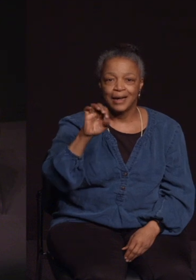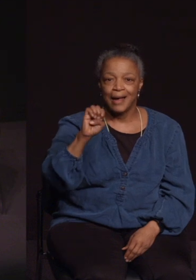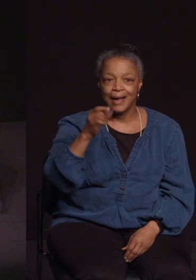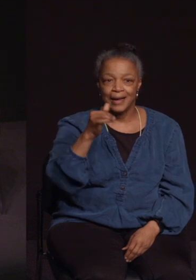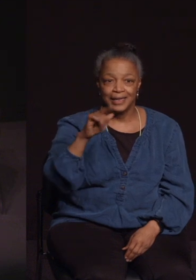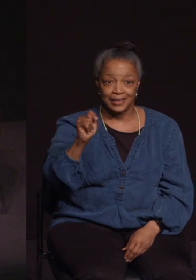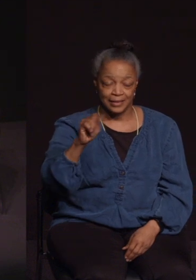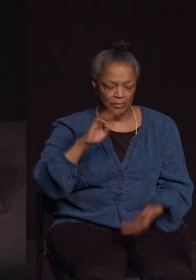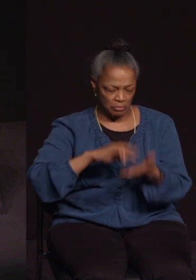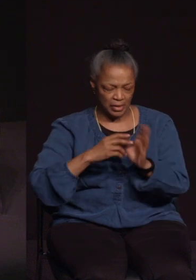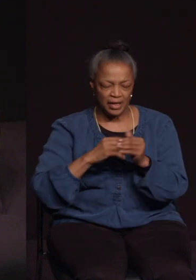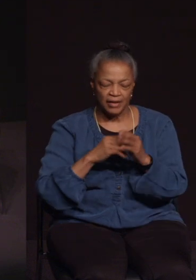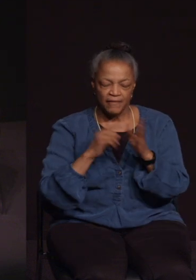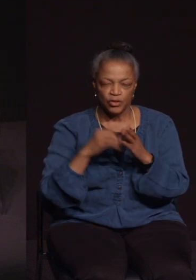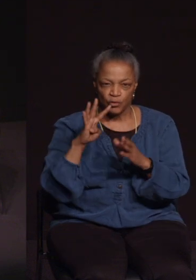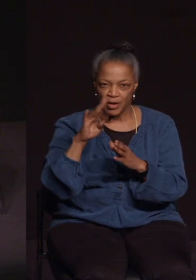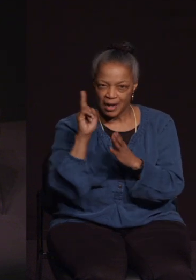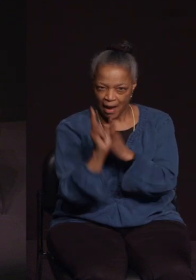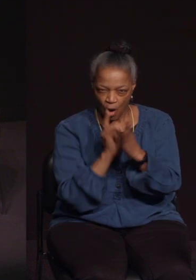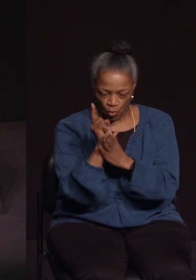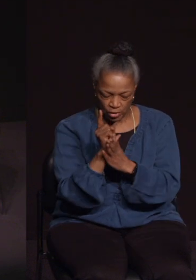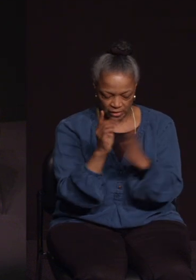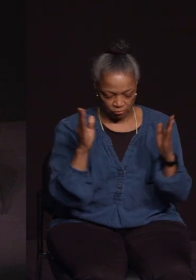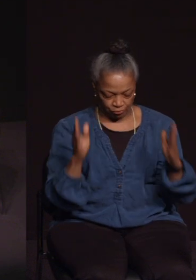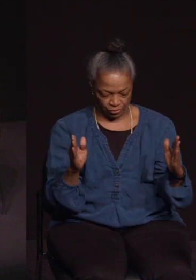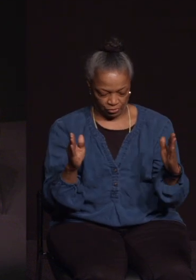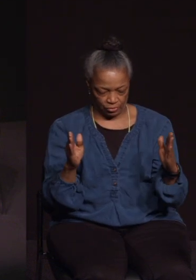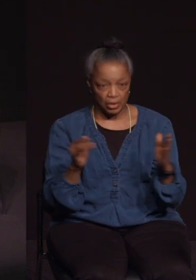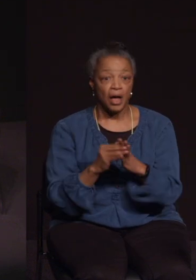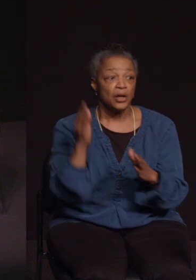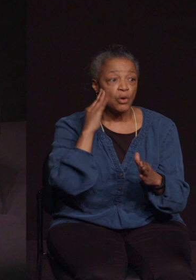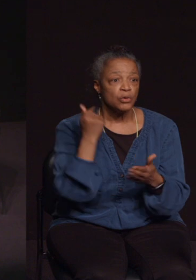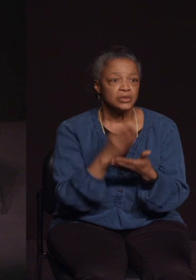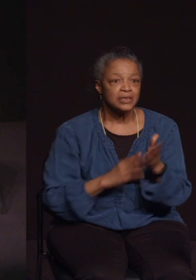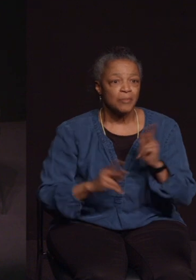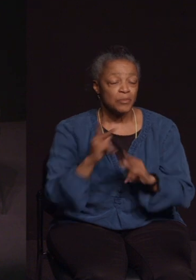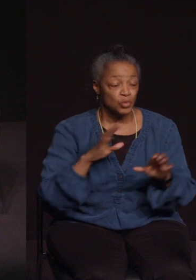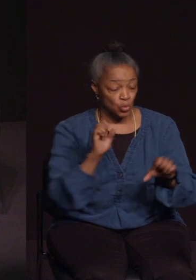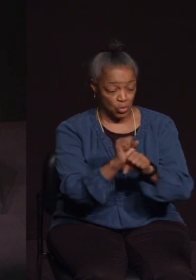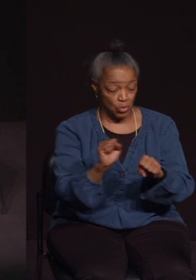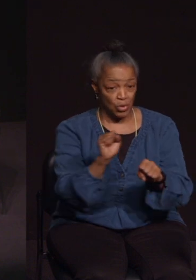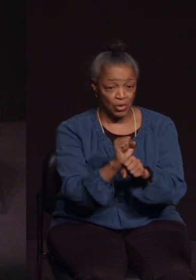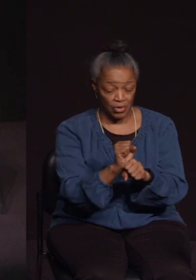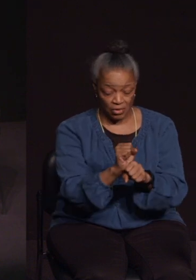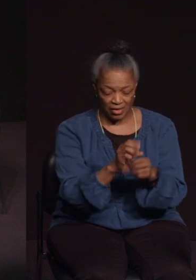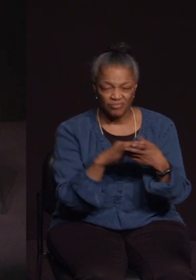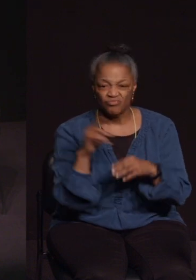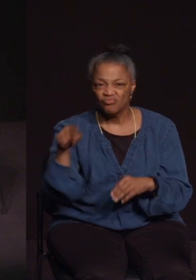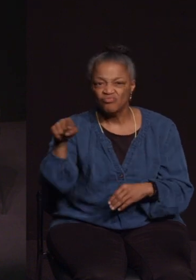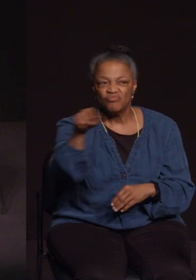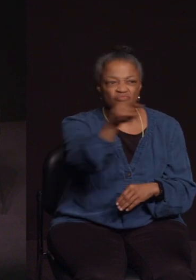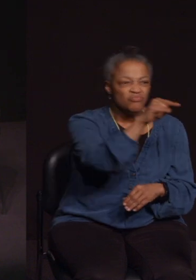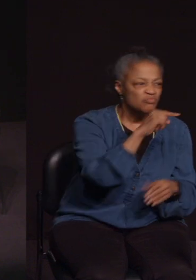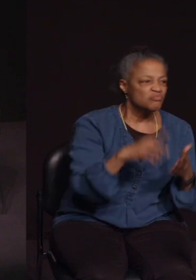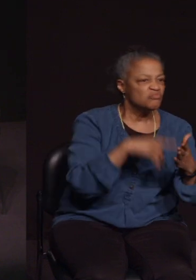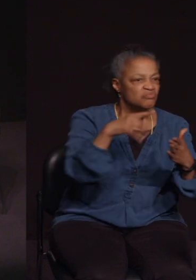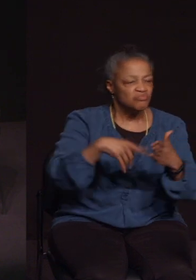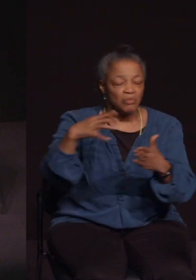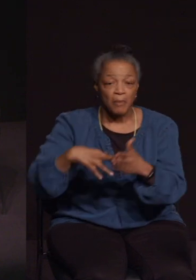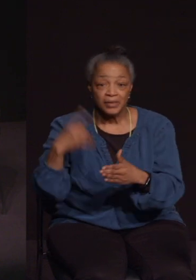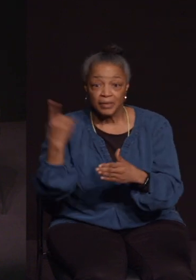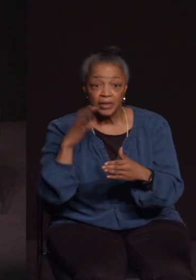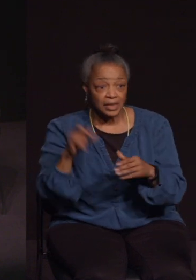important. I know there are some people who briefly, you know, do the work here and there, but it's something that needs